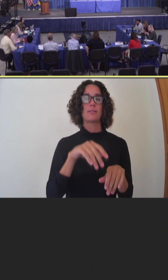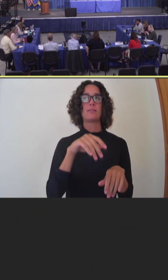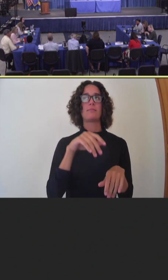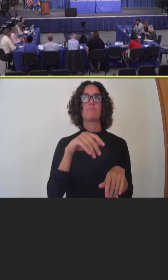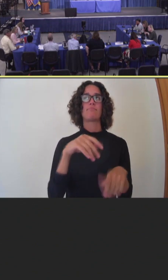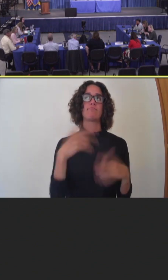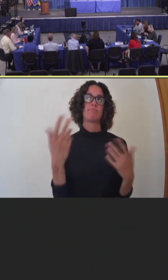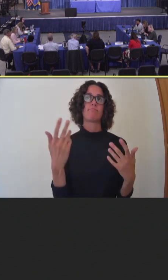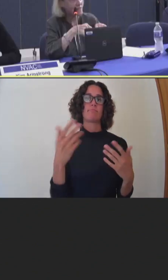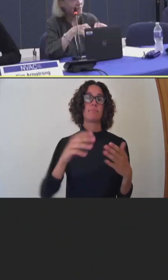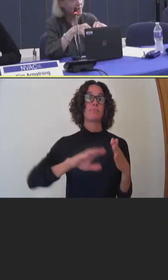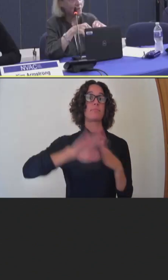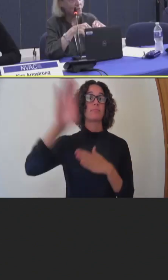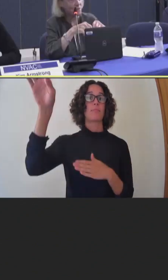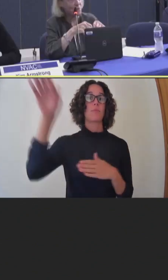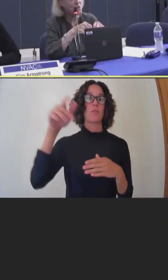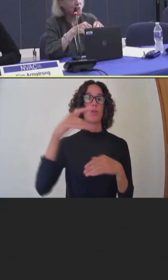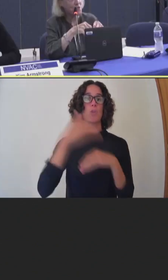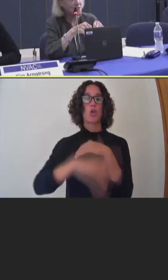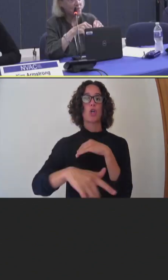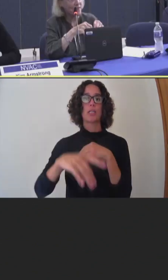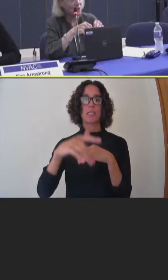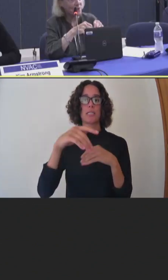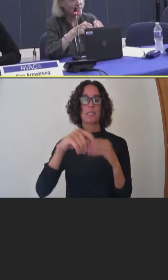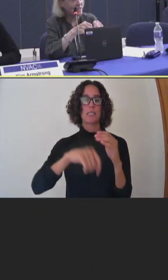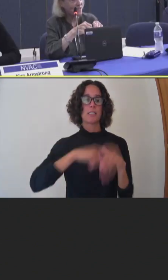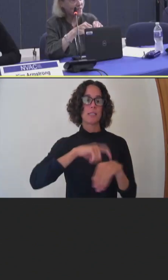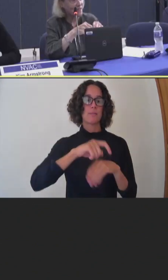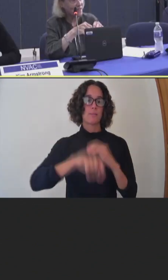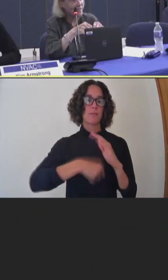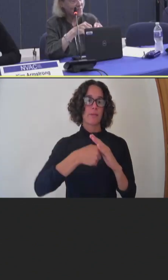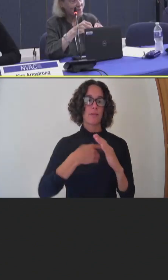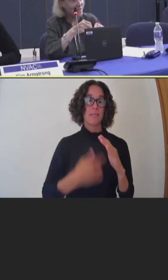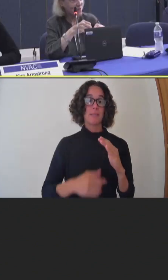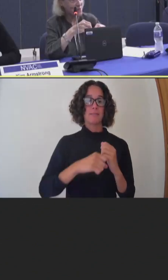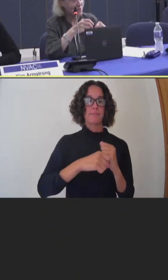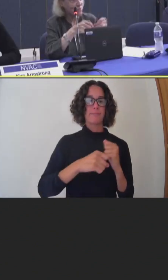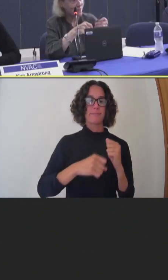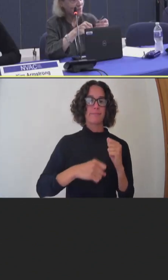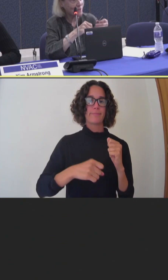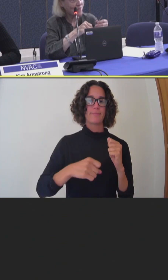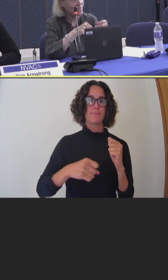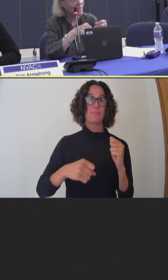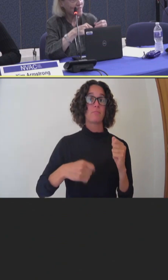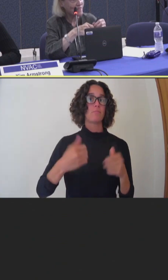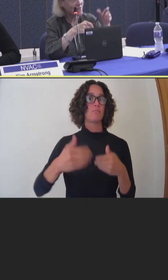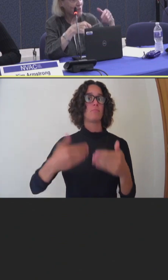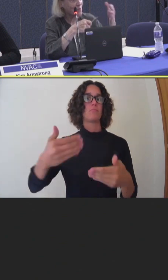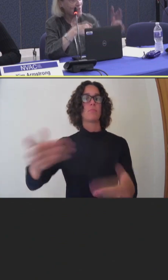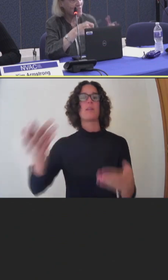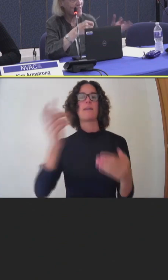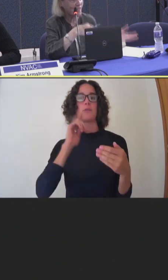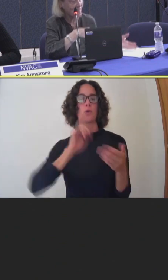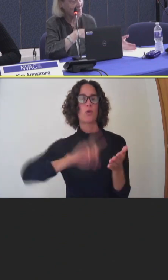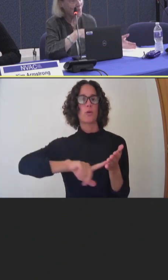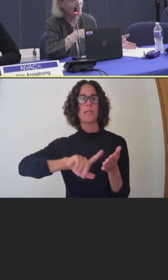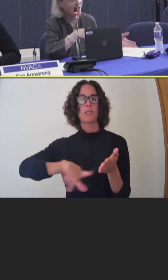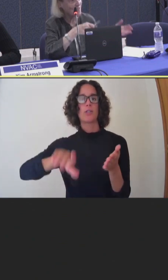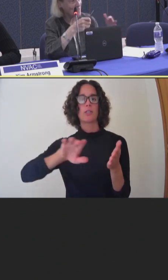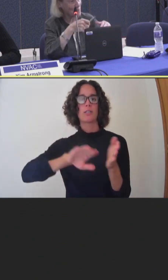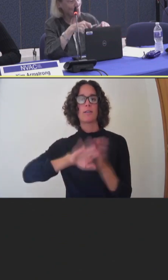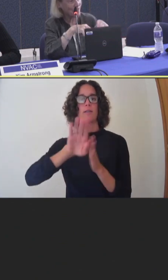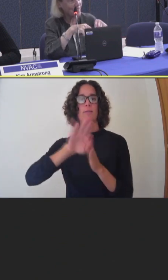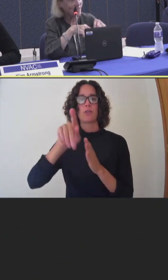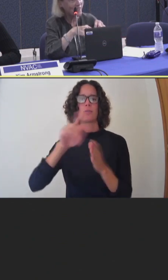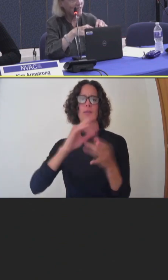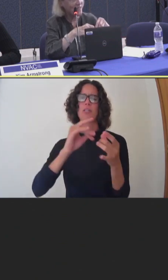accelerate the early phases of research and development. And to me, that was really, really exciting. So you mentioned AI in one context,